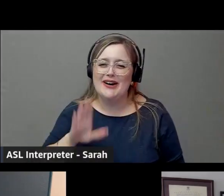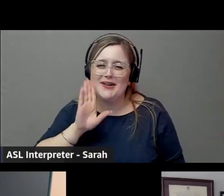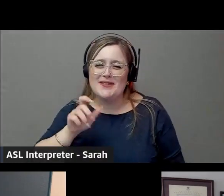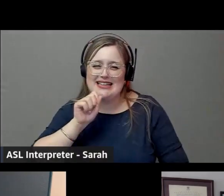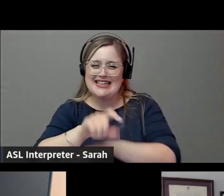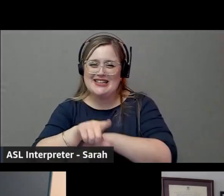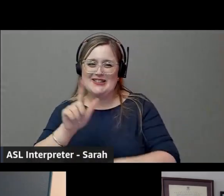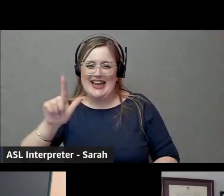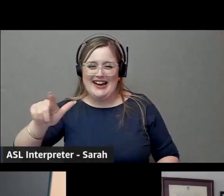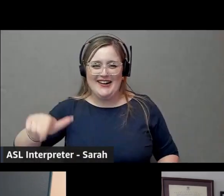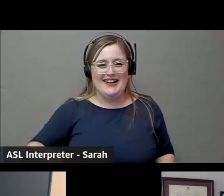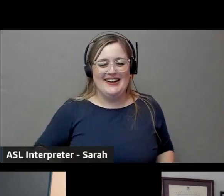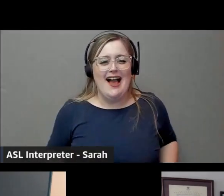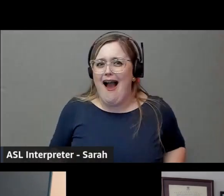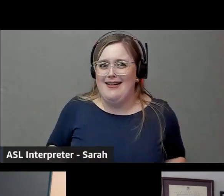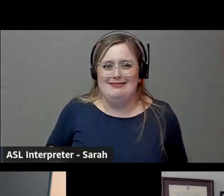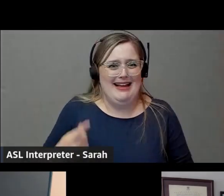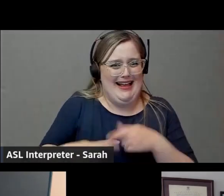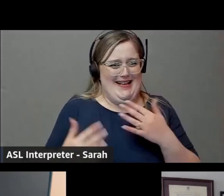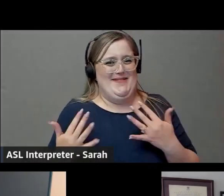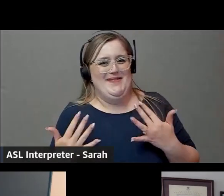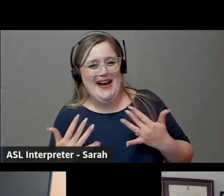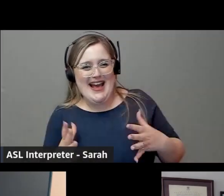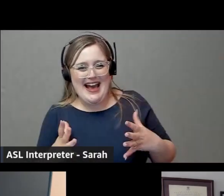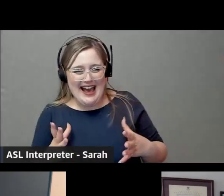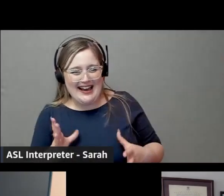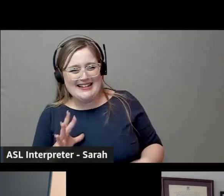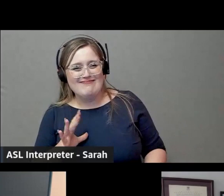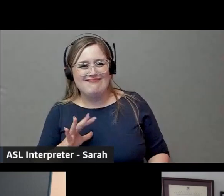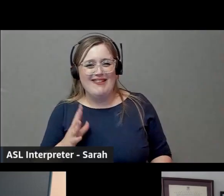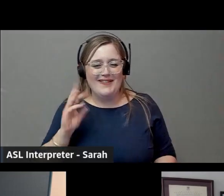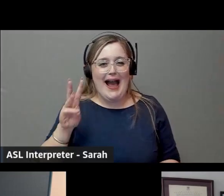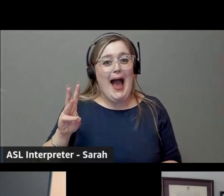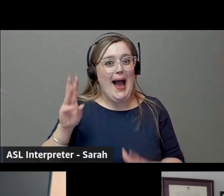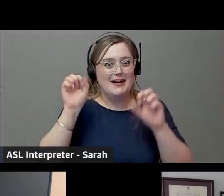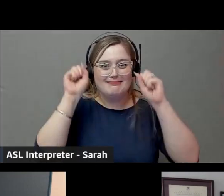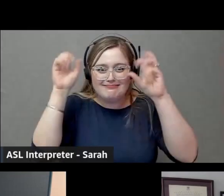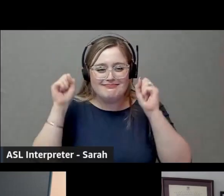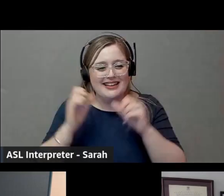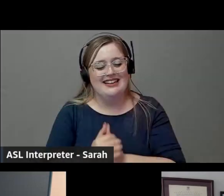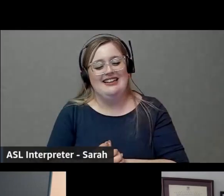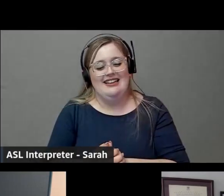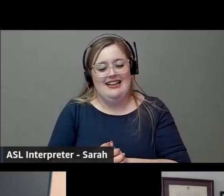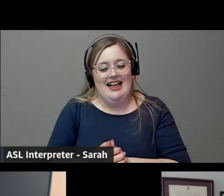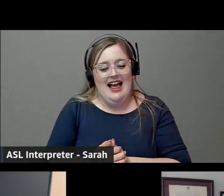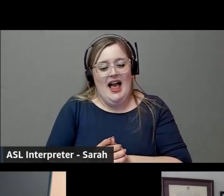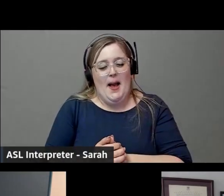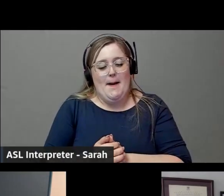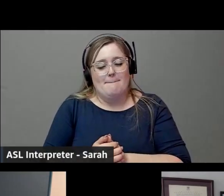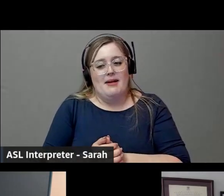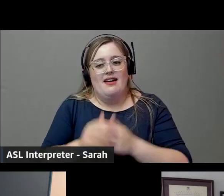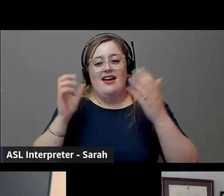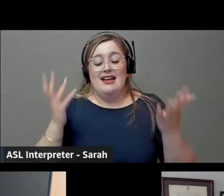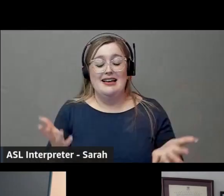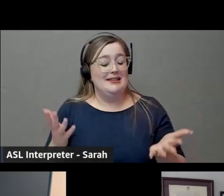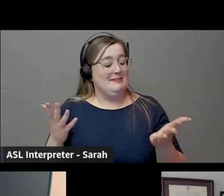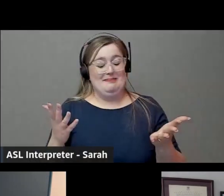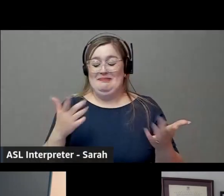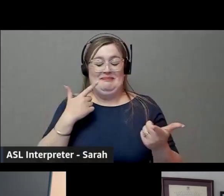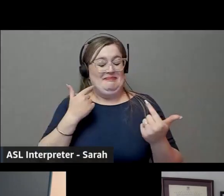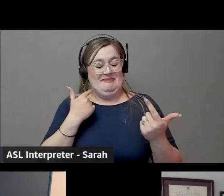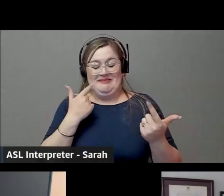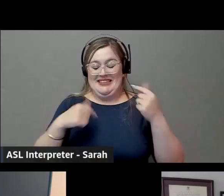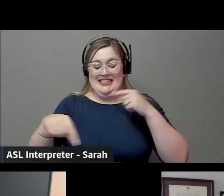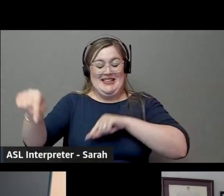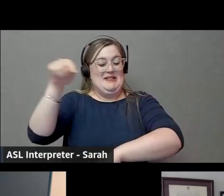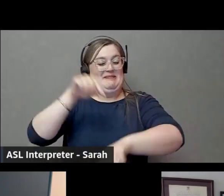I cannot wait. Wow, this is incredible. All right, so pulling us back